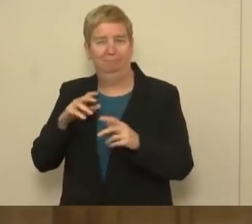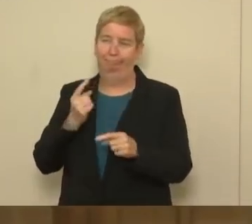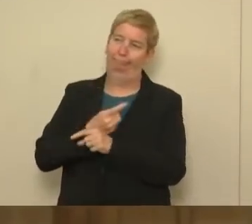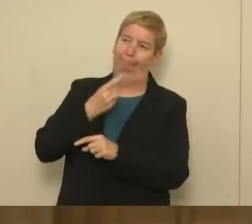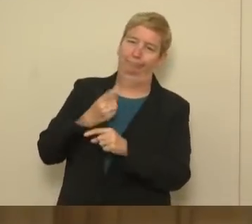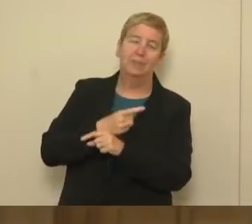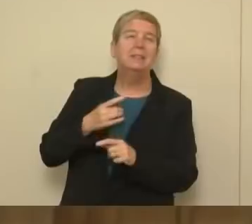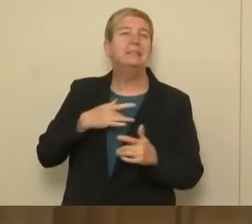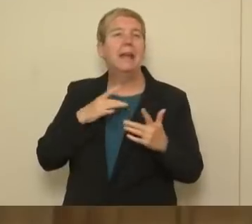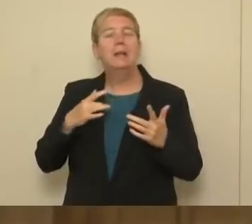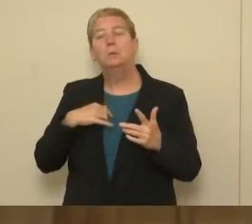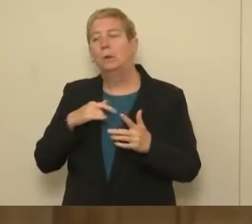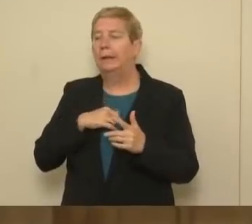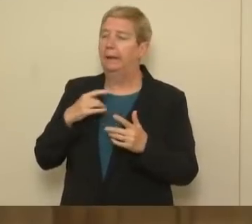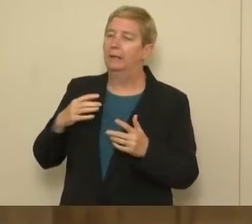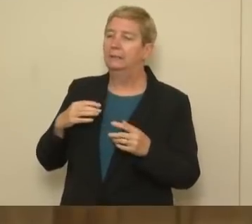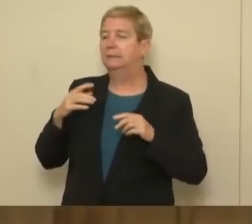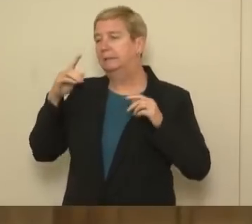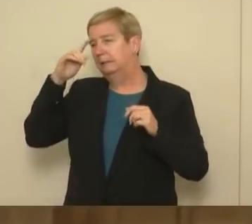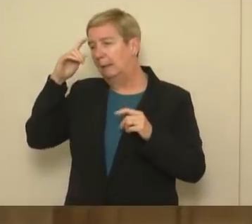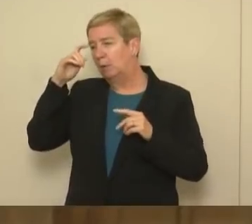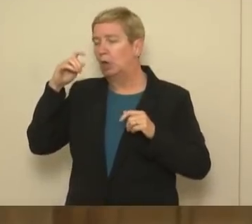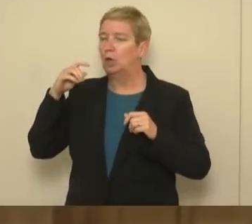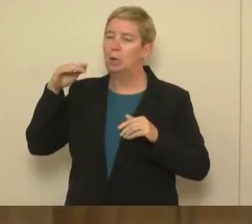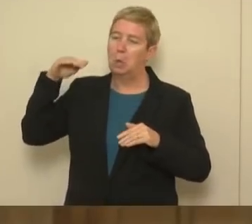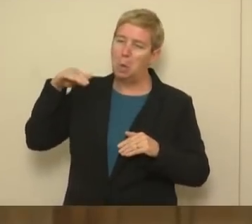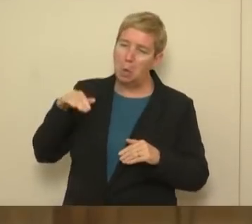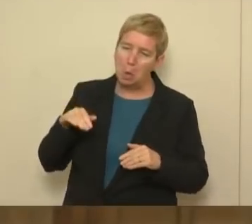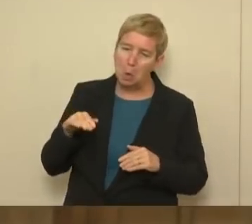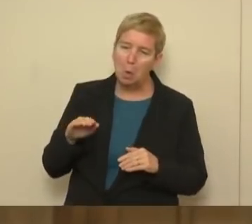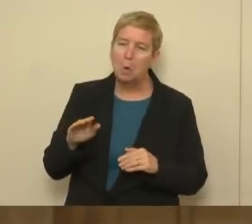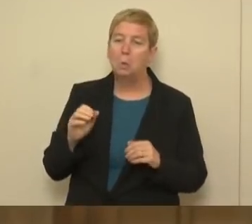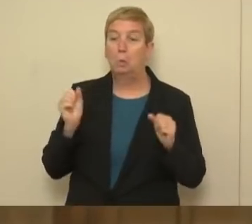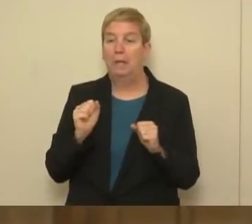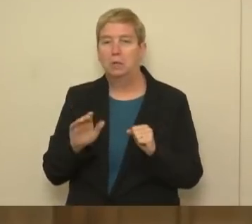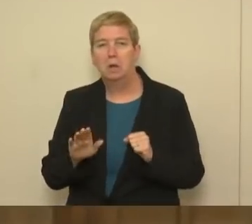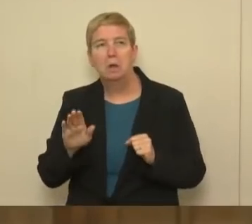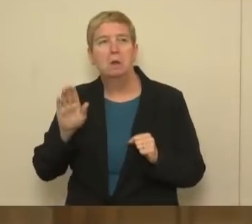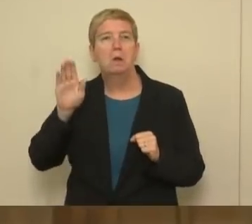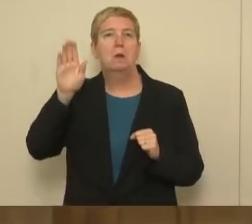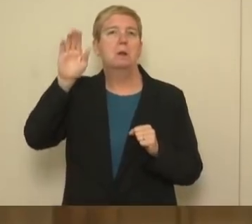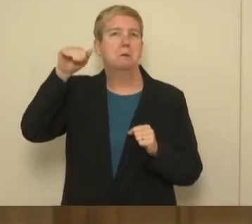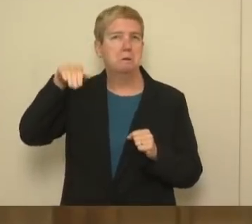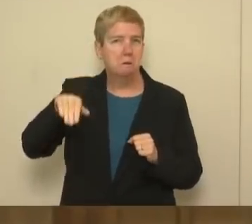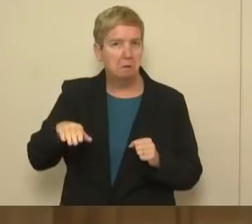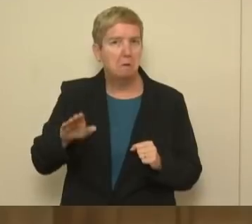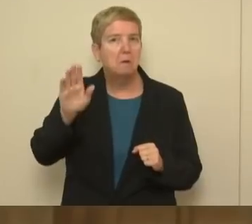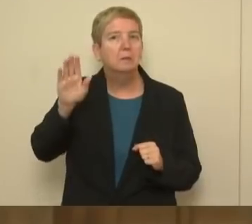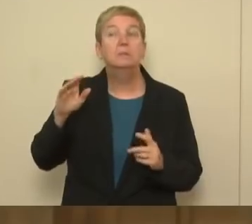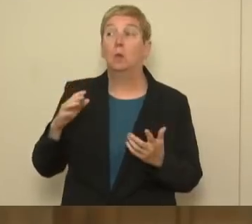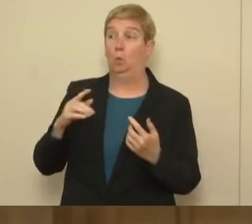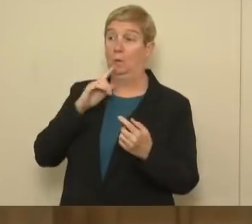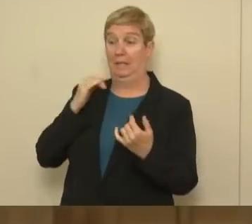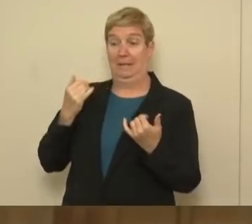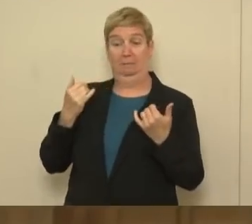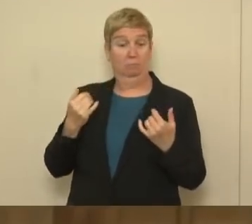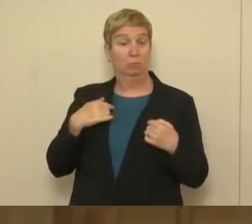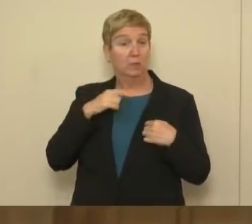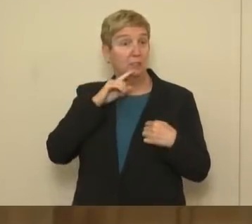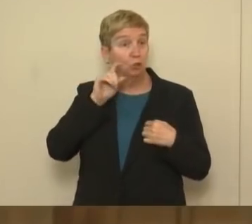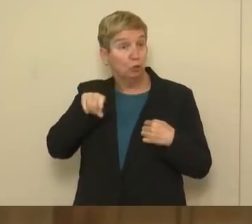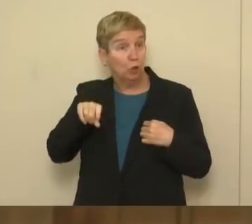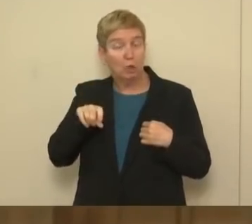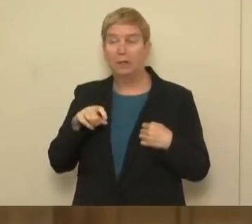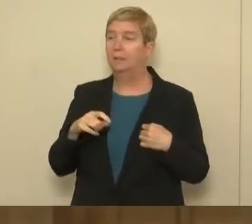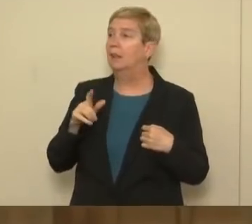gradually tails off, is lower in the summer and goes back up again in the winter. And so we're in a period where normally we would have a low